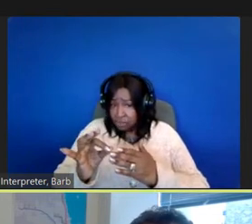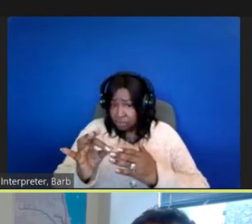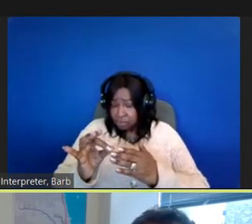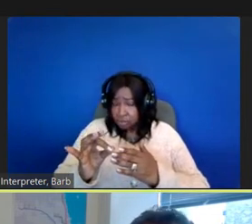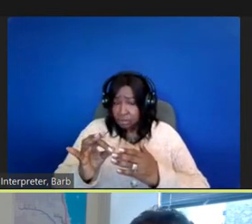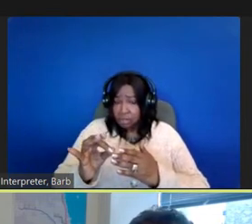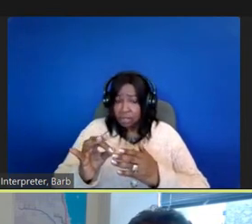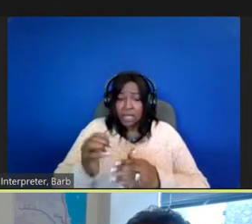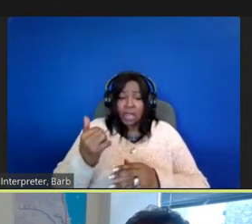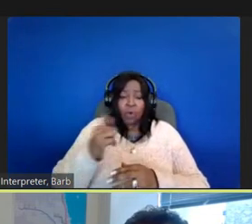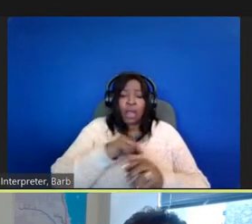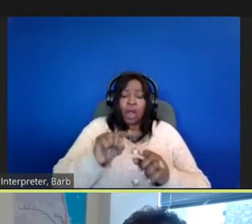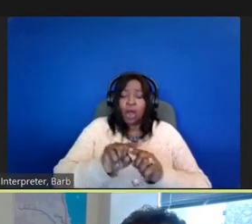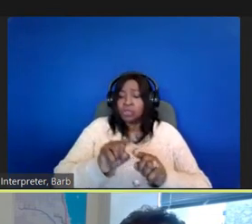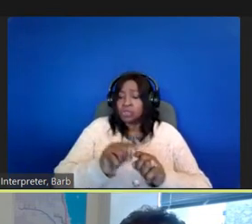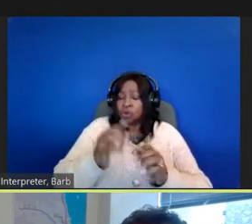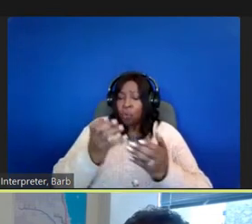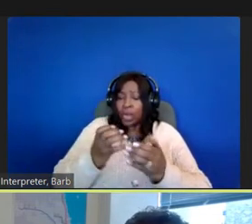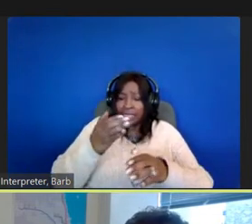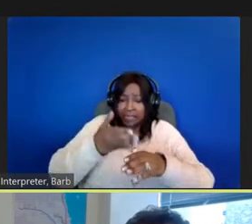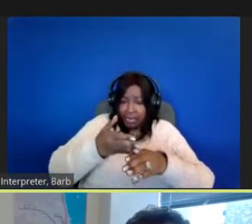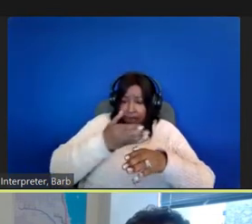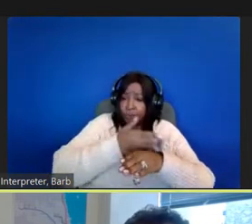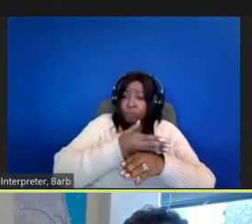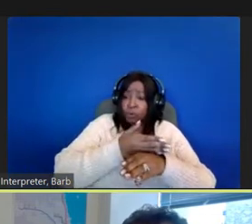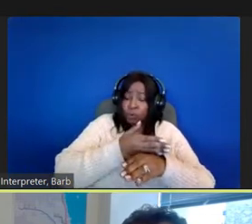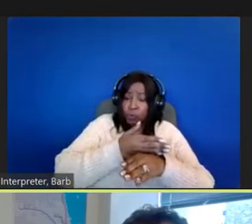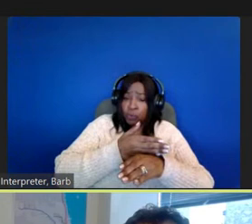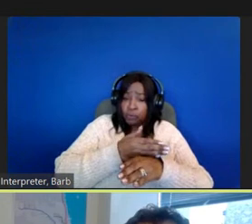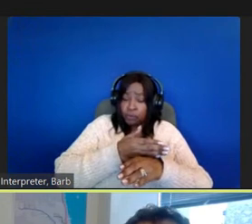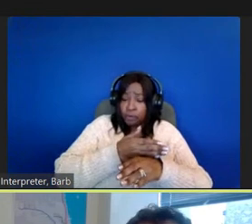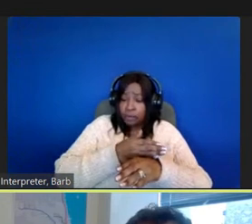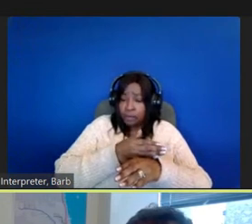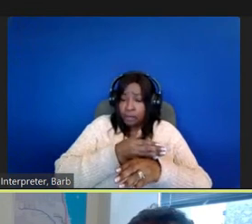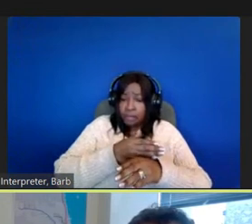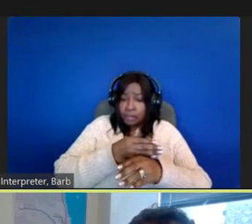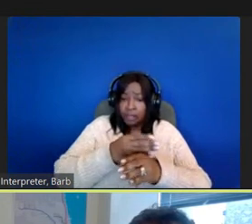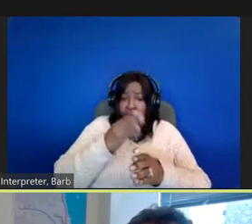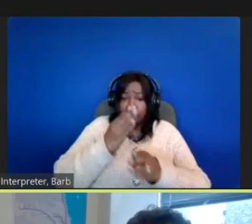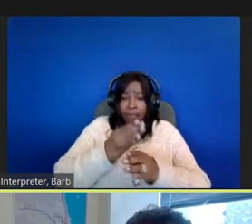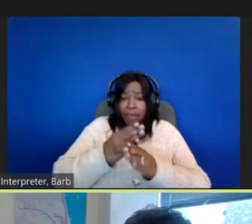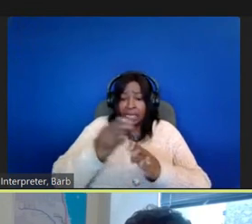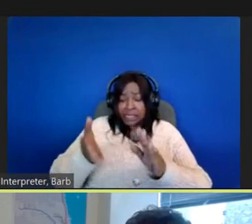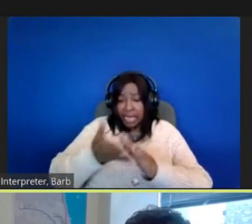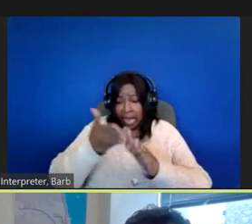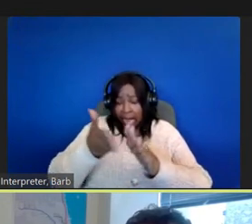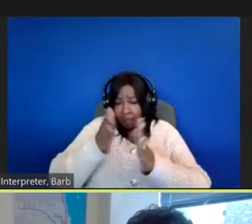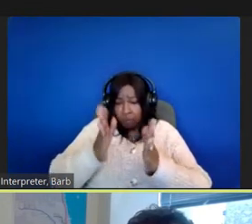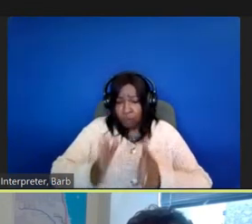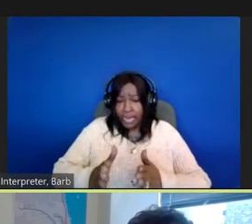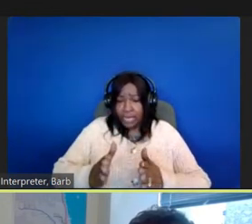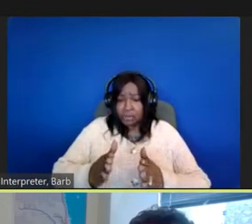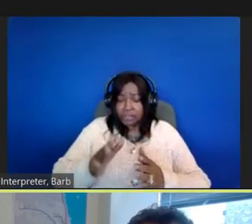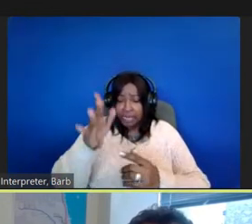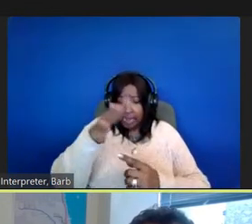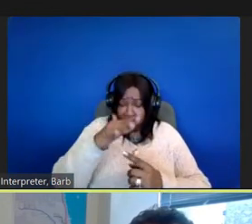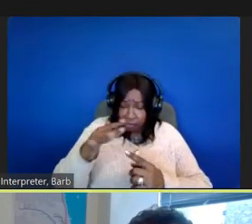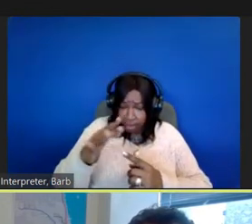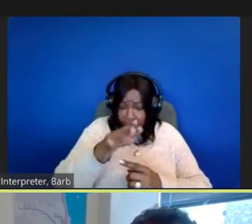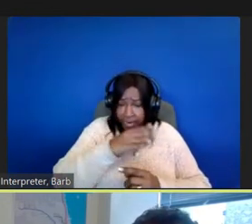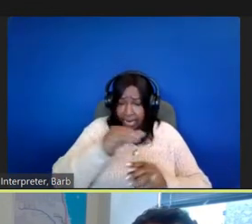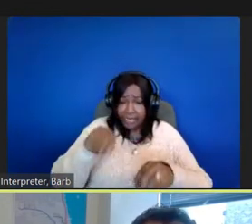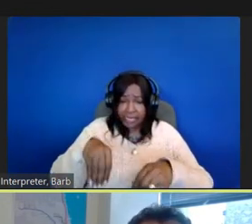also wanted to improve the bus operator's environment and give them a single